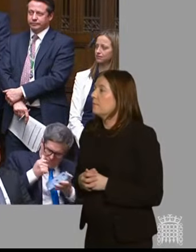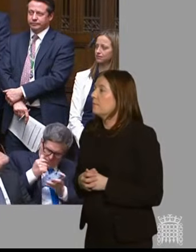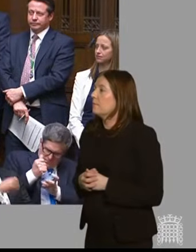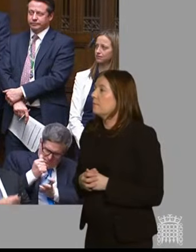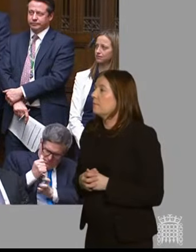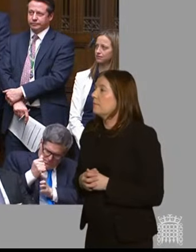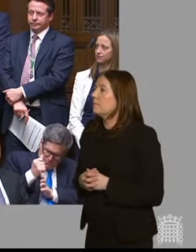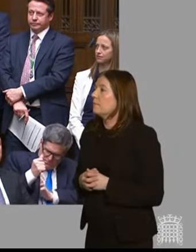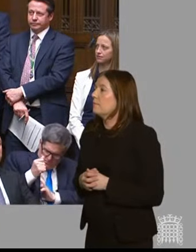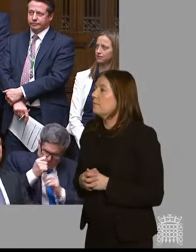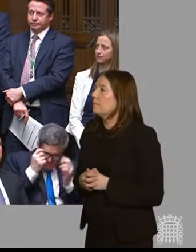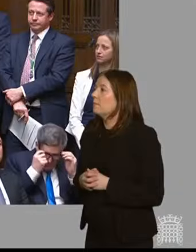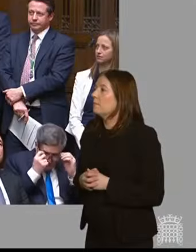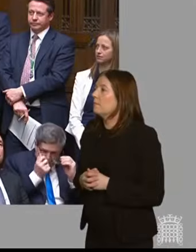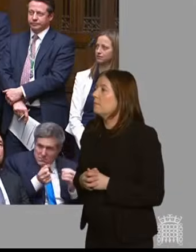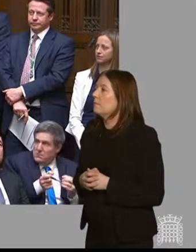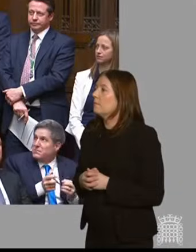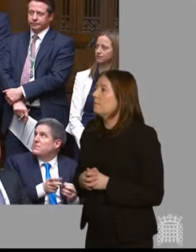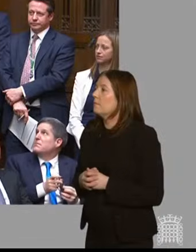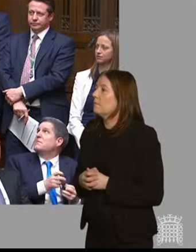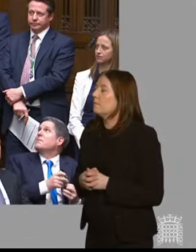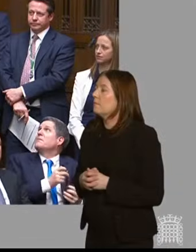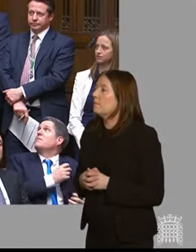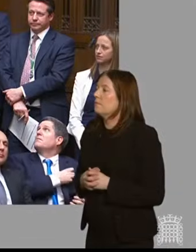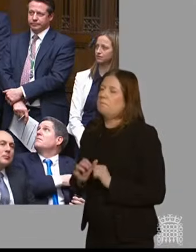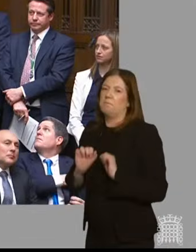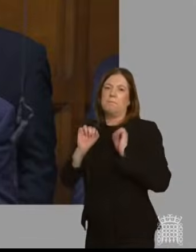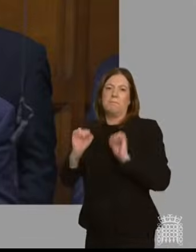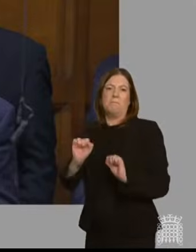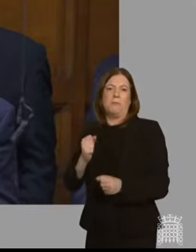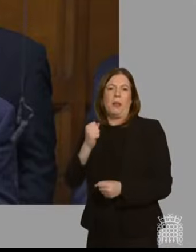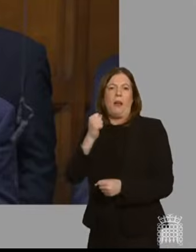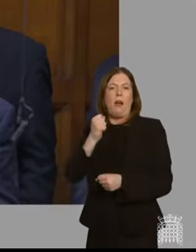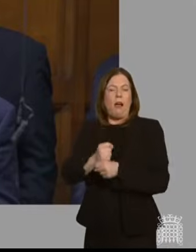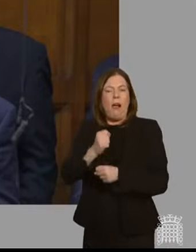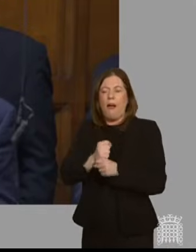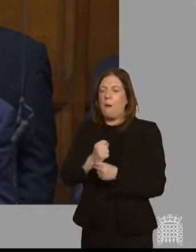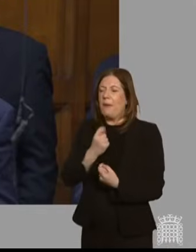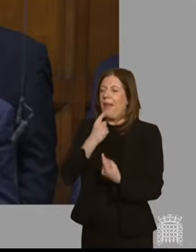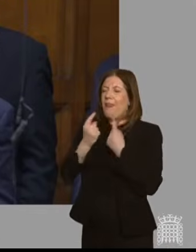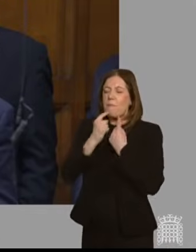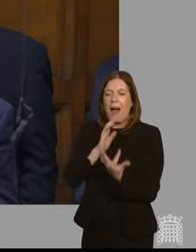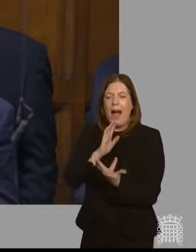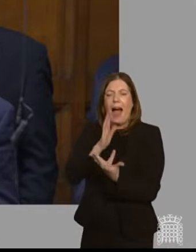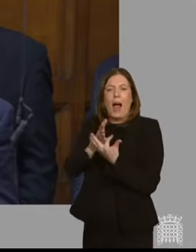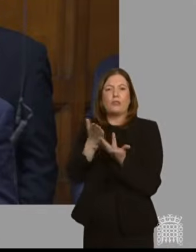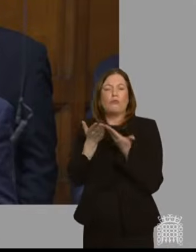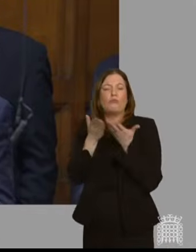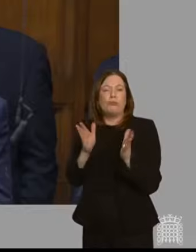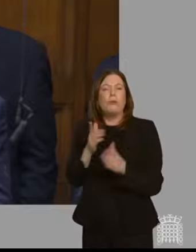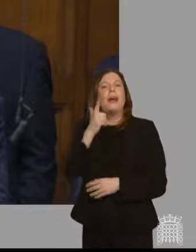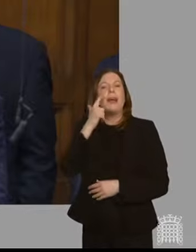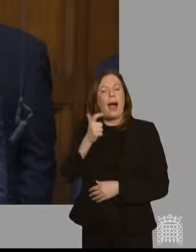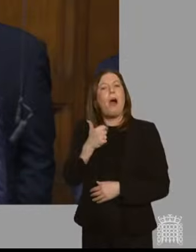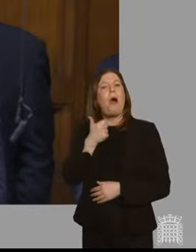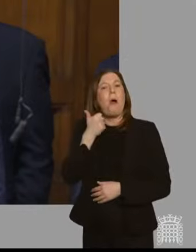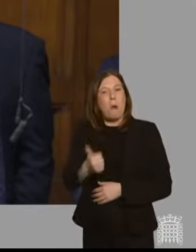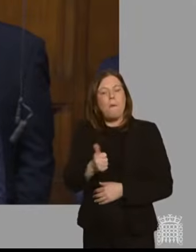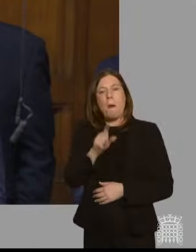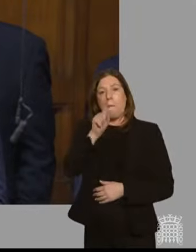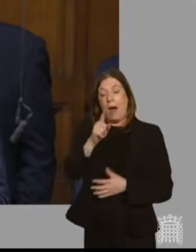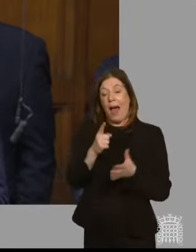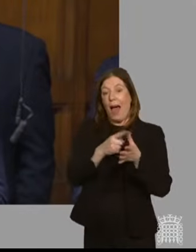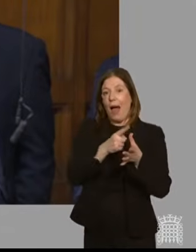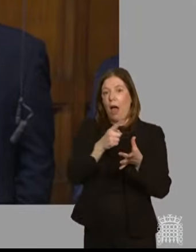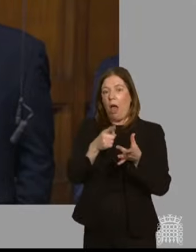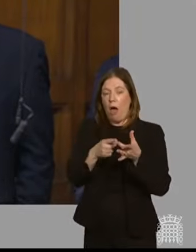information and our open data. But with machine learning and AI fast becoming more prevalent, does the Prime Minister not agree that now is the